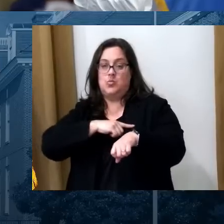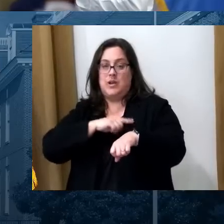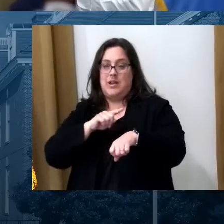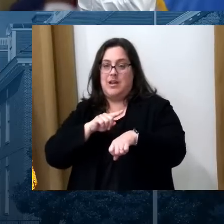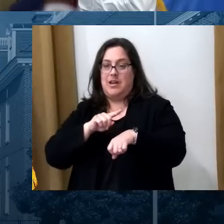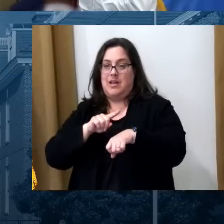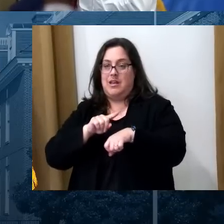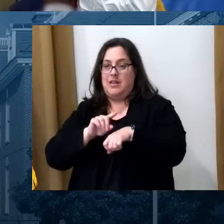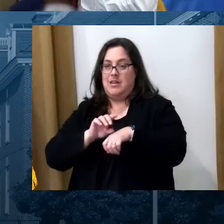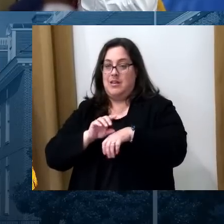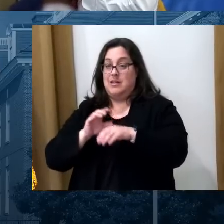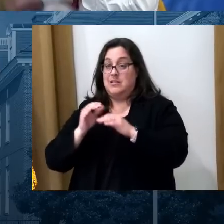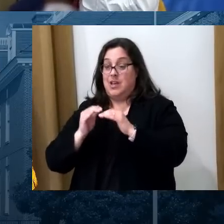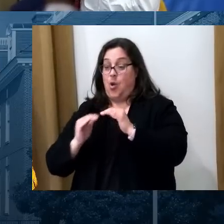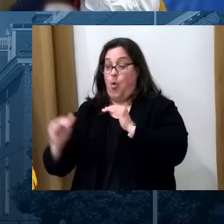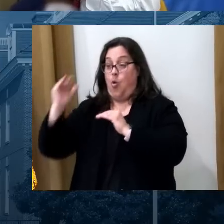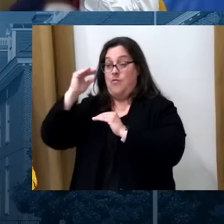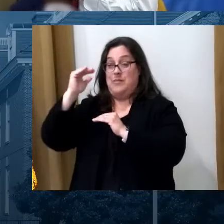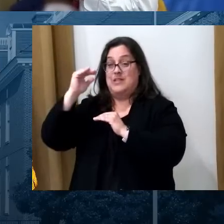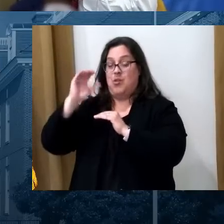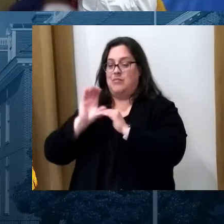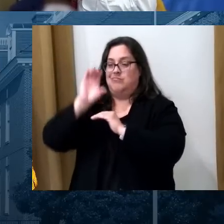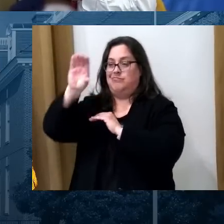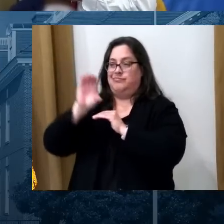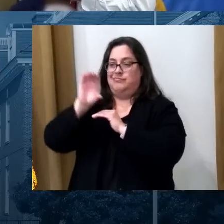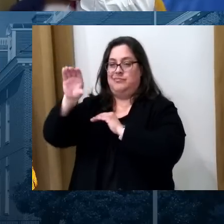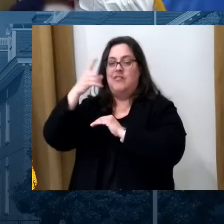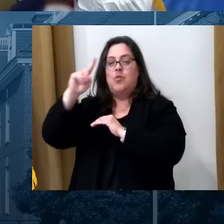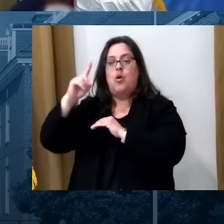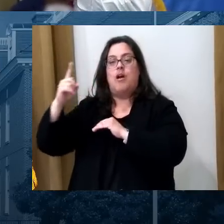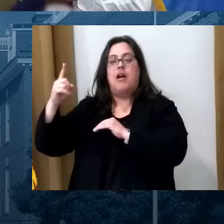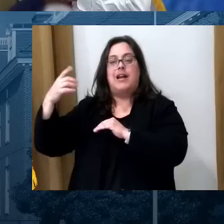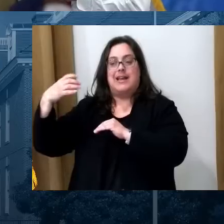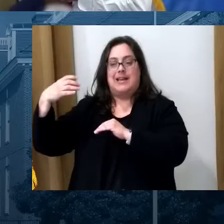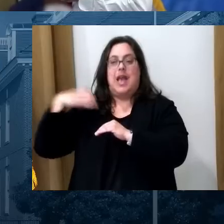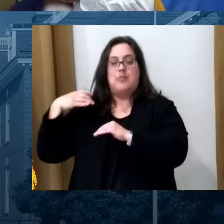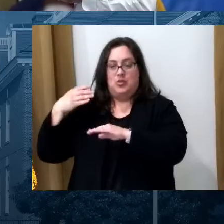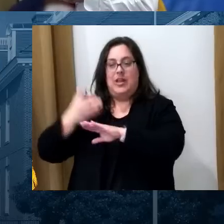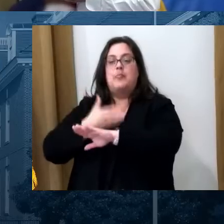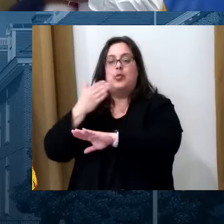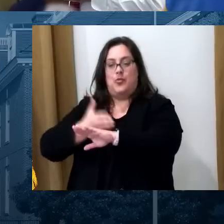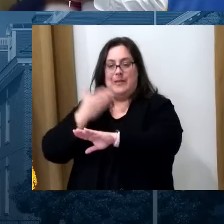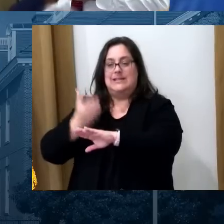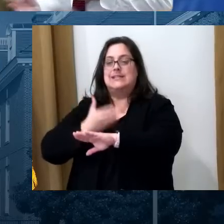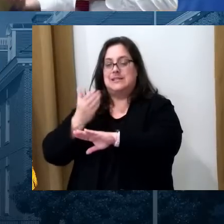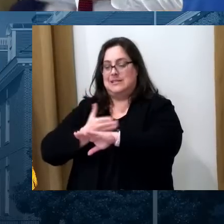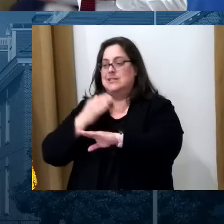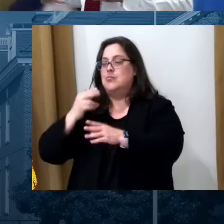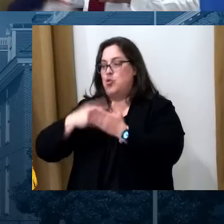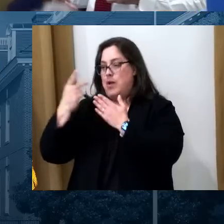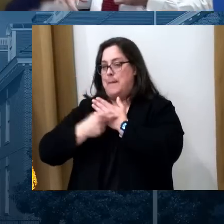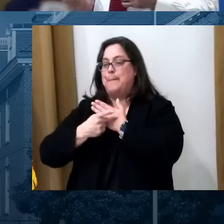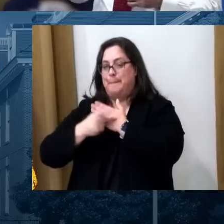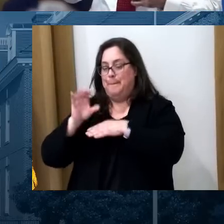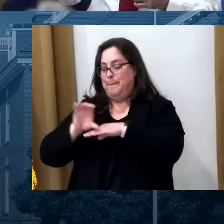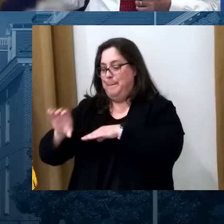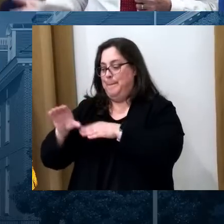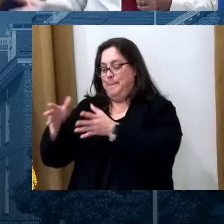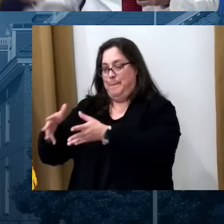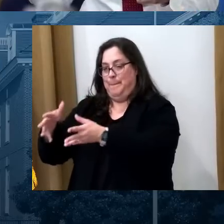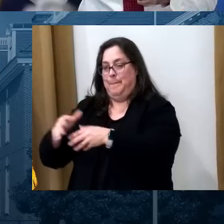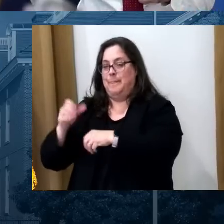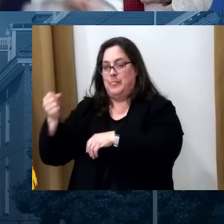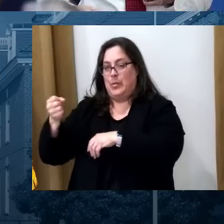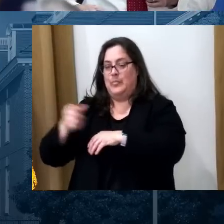money over that benchmark into our capital improvements program. In addition, this year, and it's